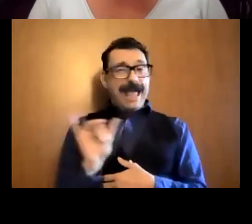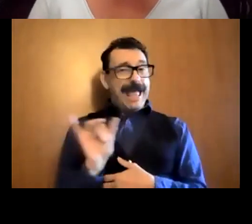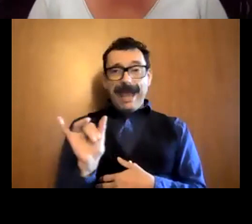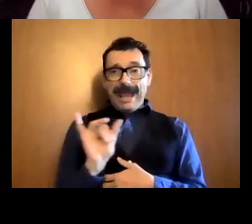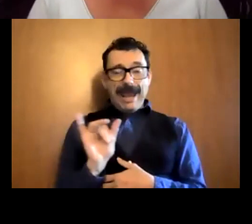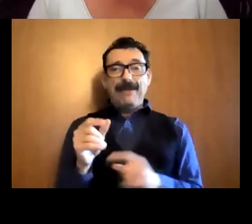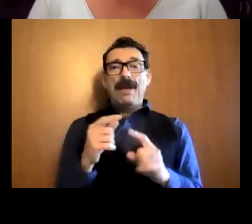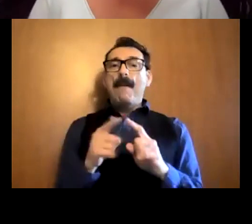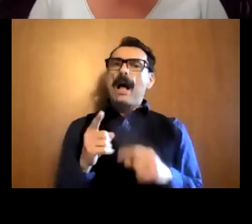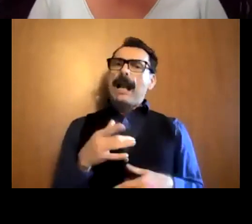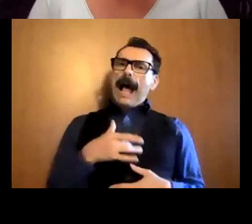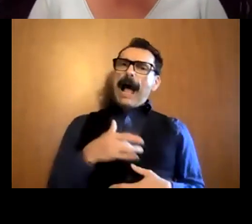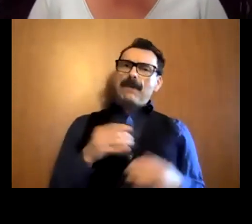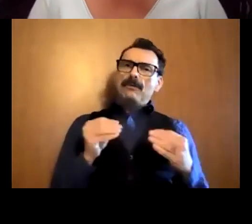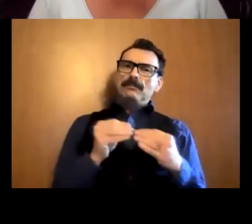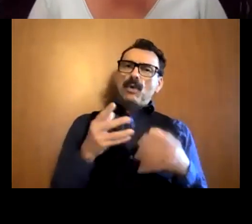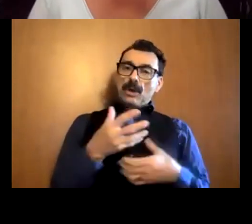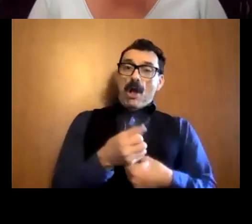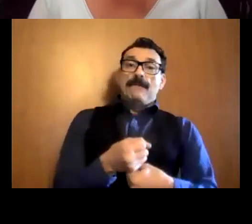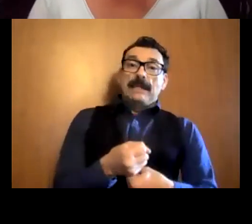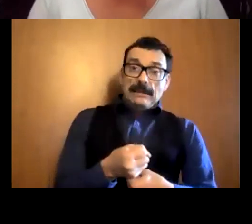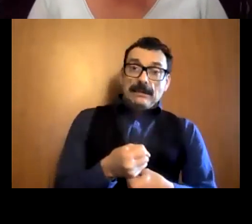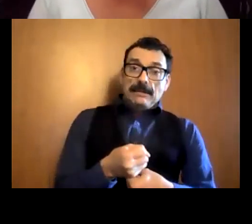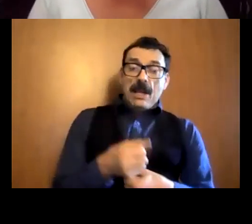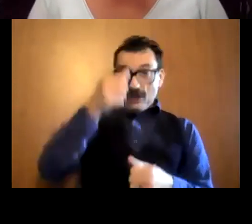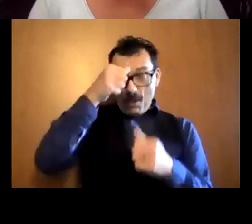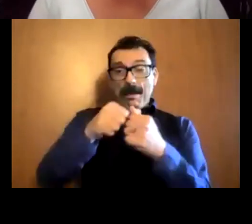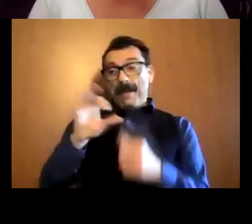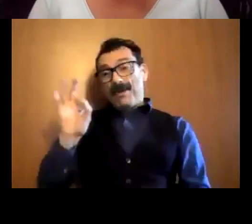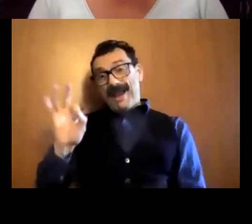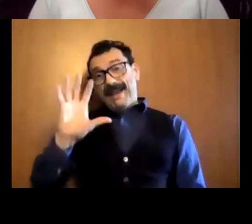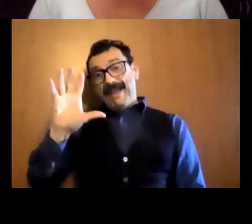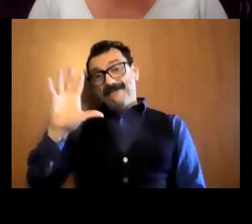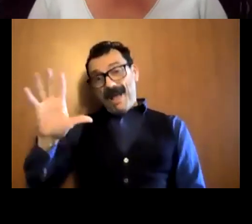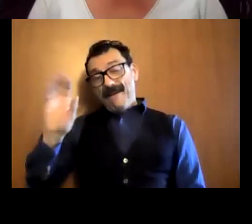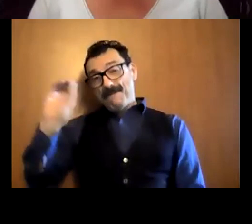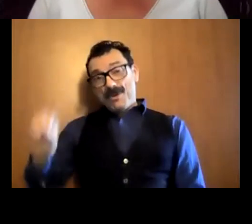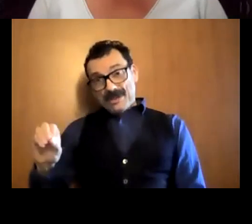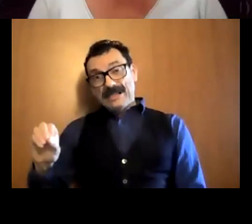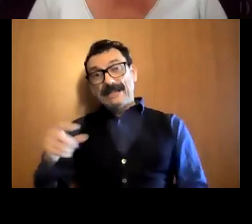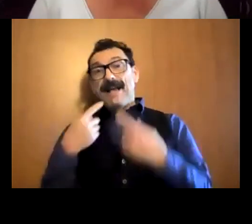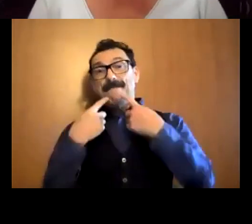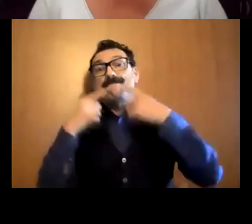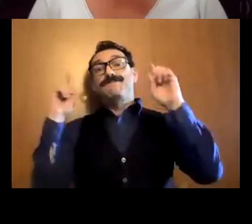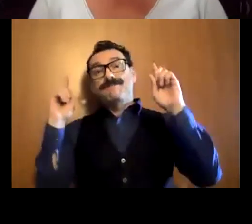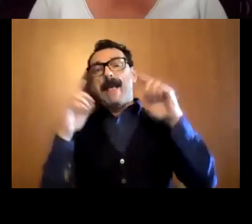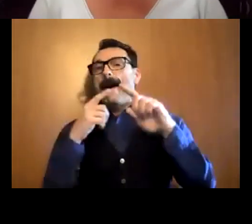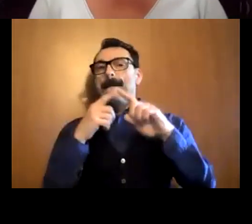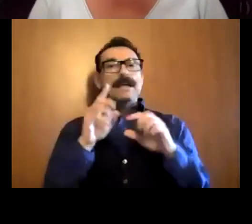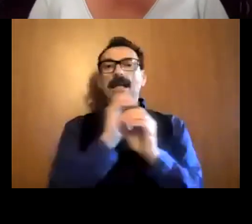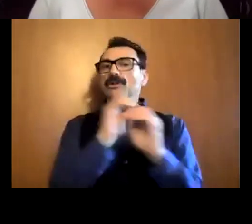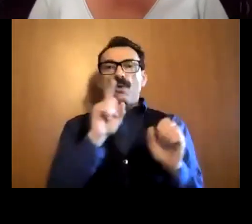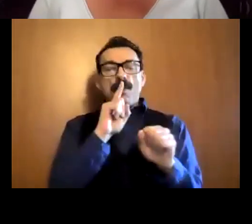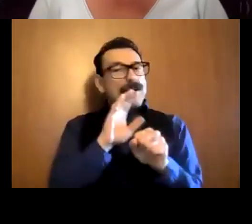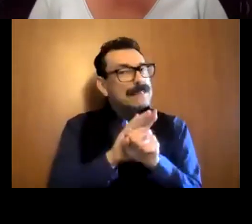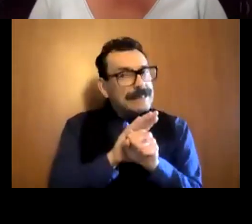95% or 96% is not 100%, right? And so it is not a guarantee that I still can't get sick. And so I still